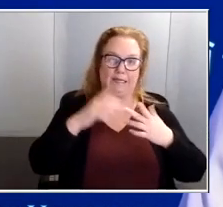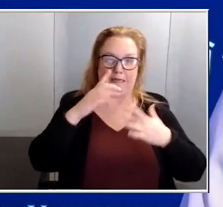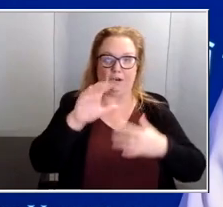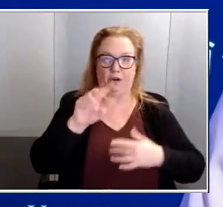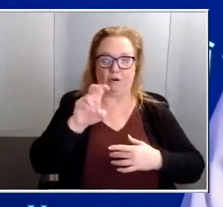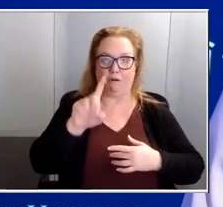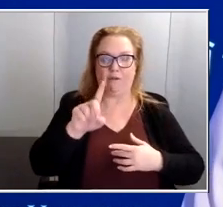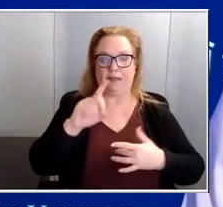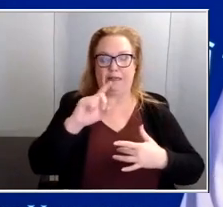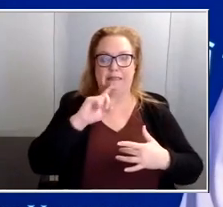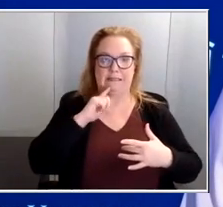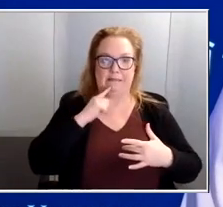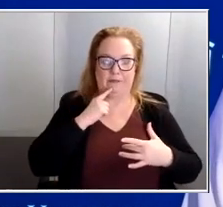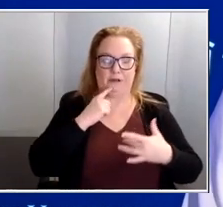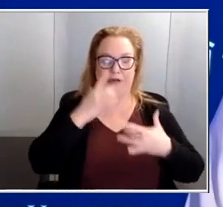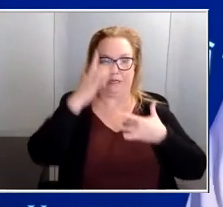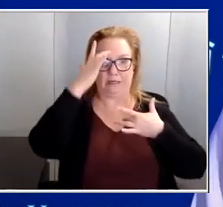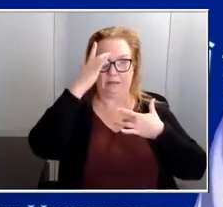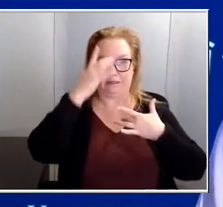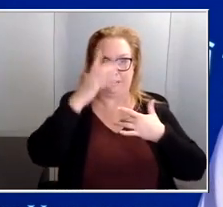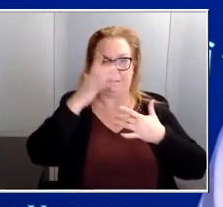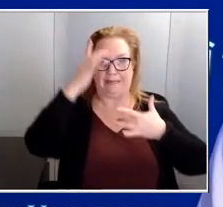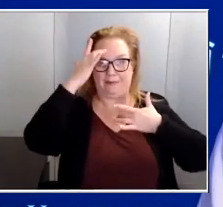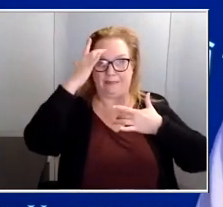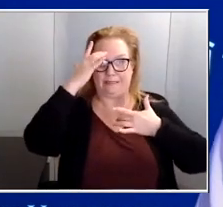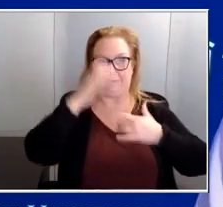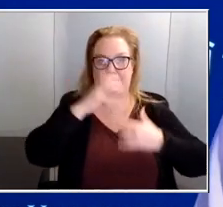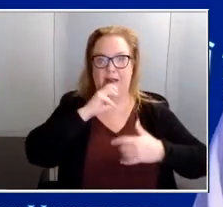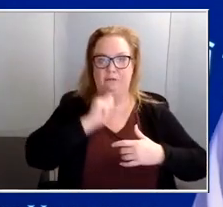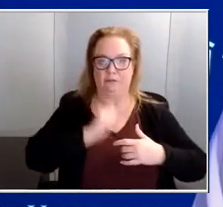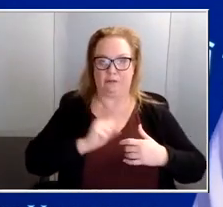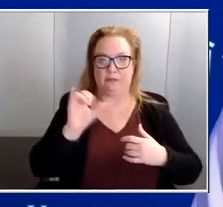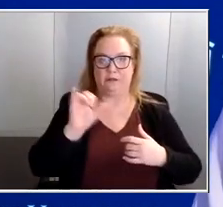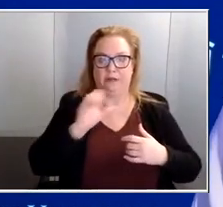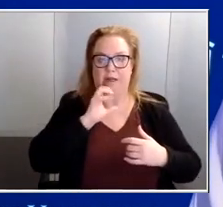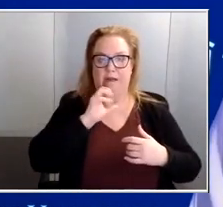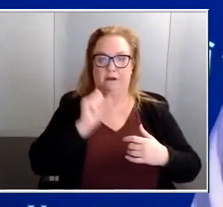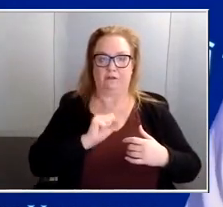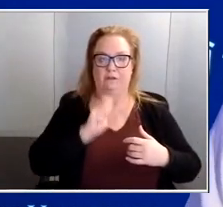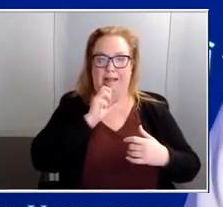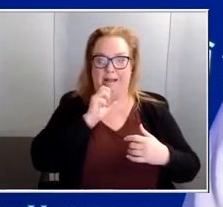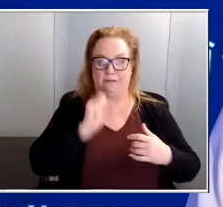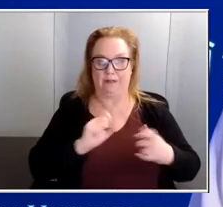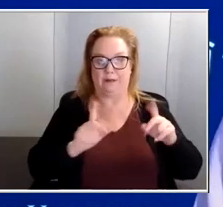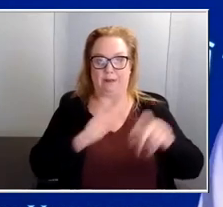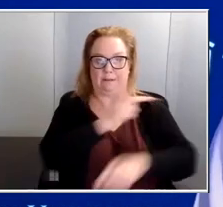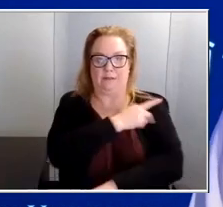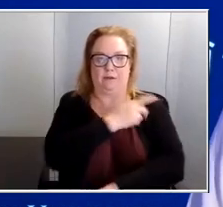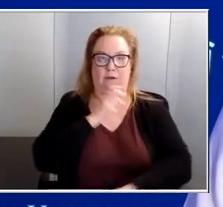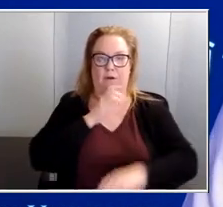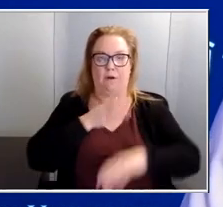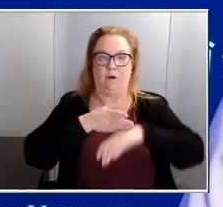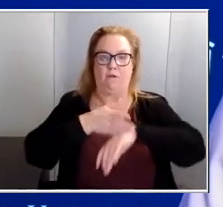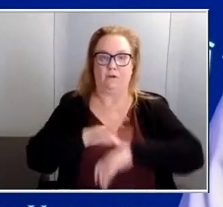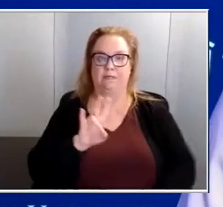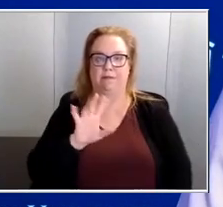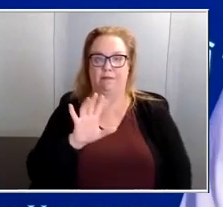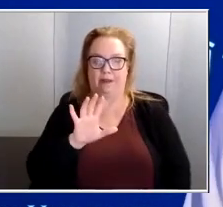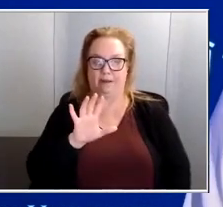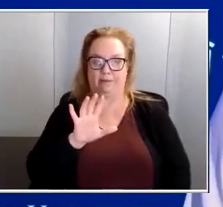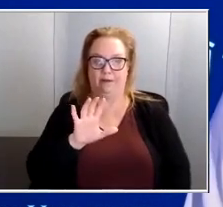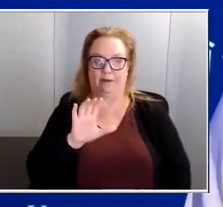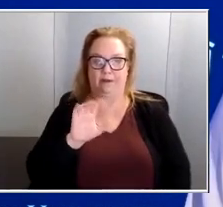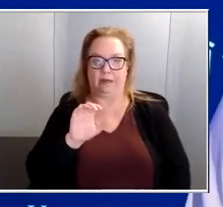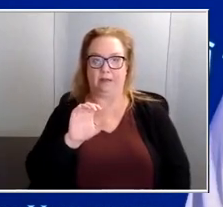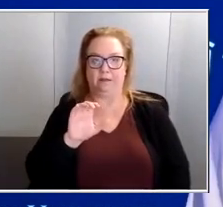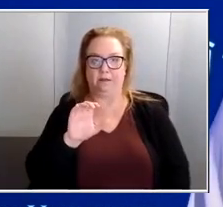this severe illness, is really becoming a disease of the elderly, especially the elderly, those over 75, but also those